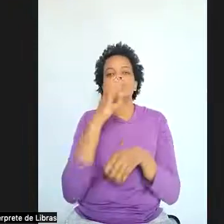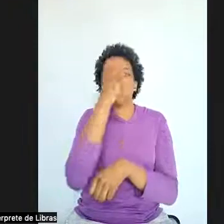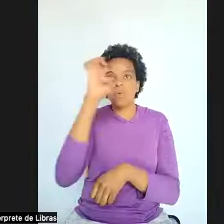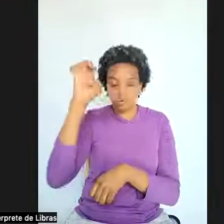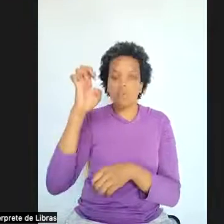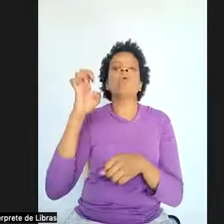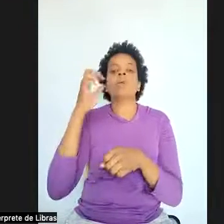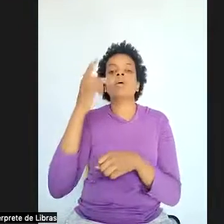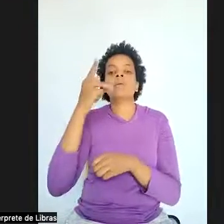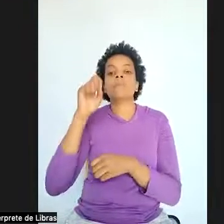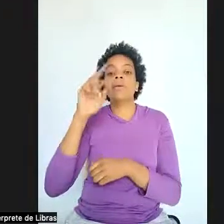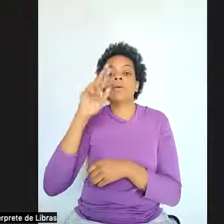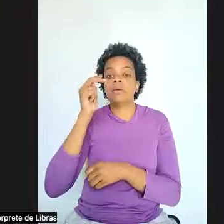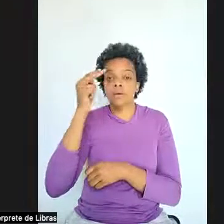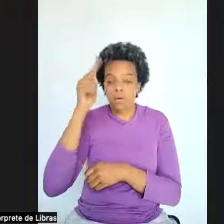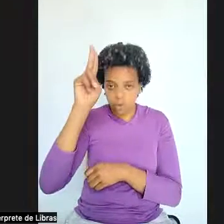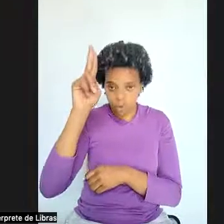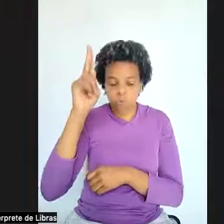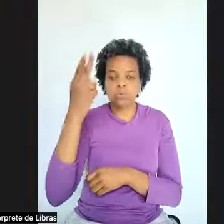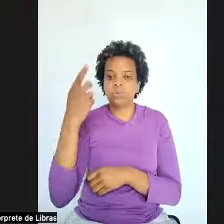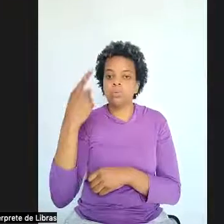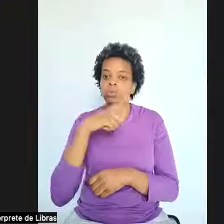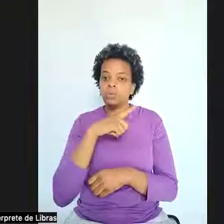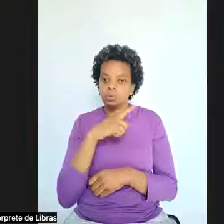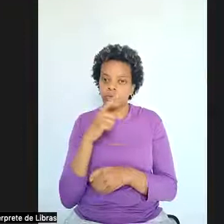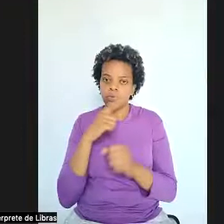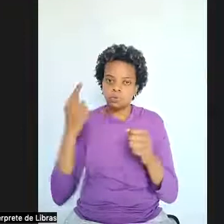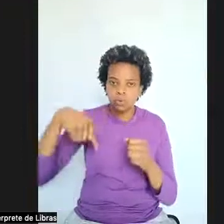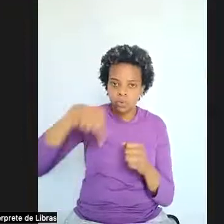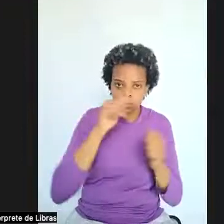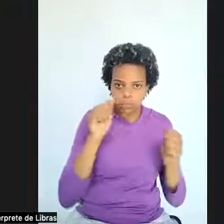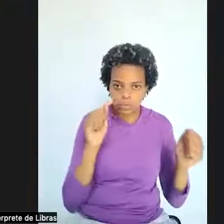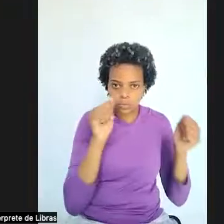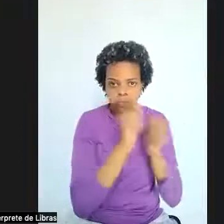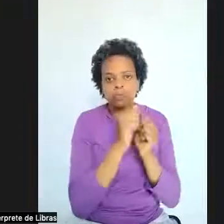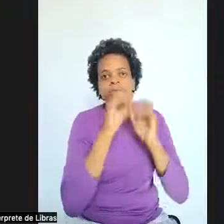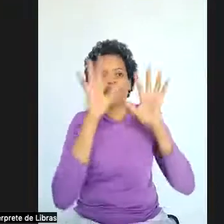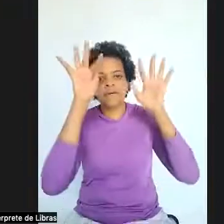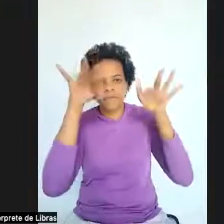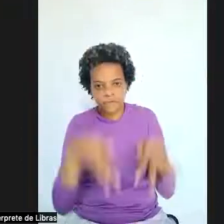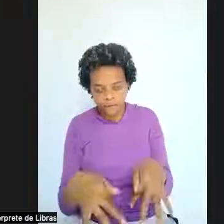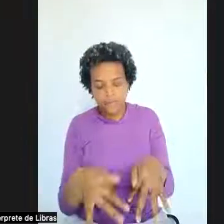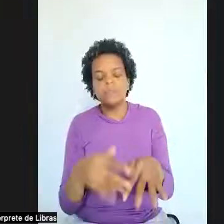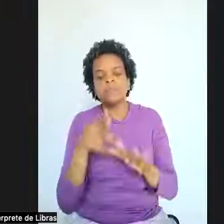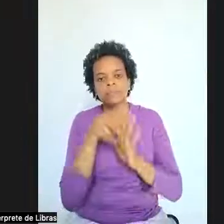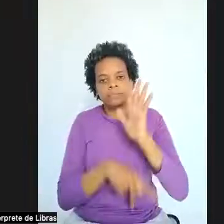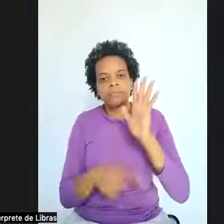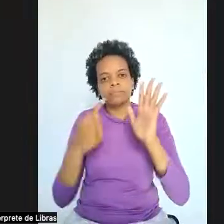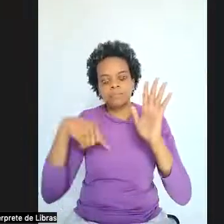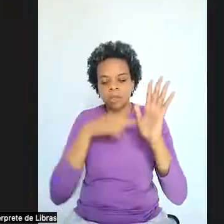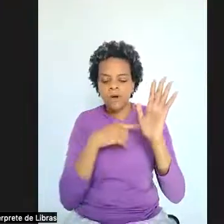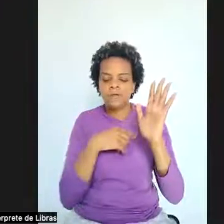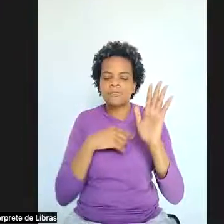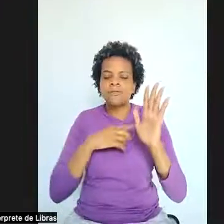Chile, Ecuador, and Peru, and the Pacific Ocean. Recently, we have worked, this program has